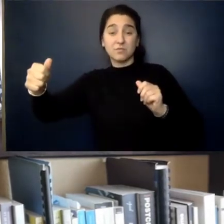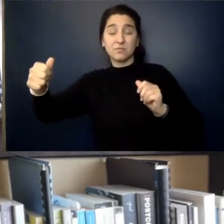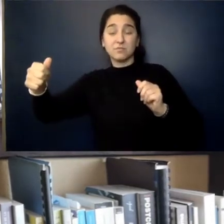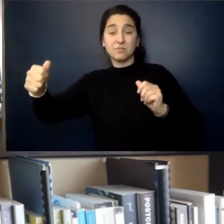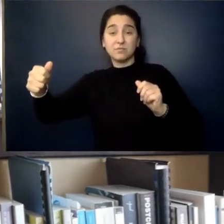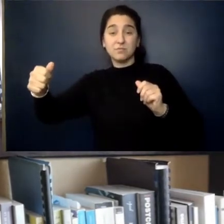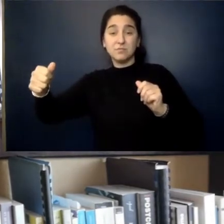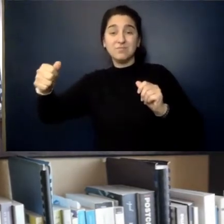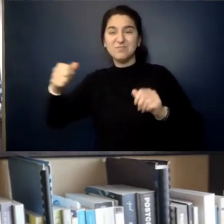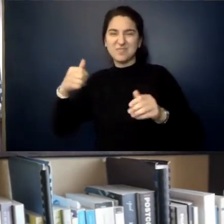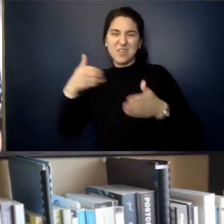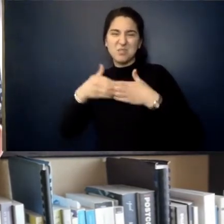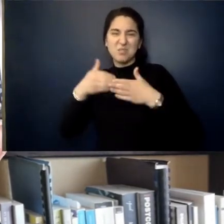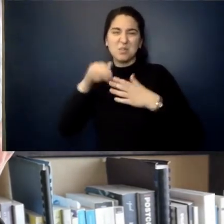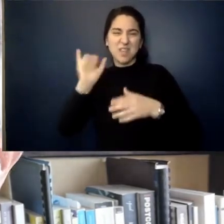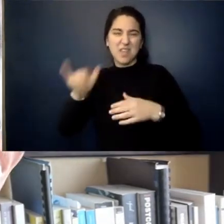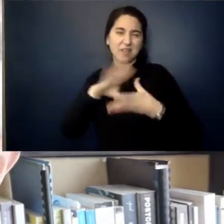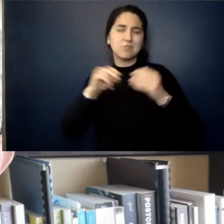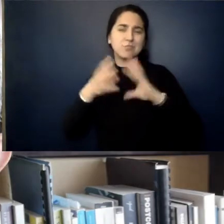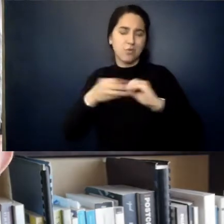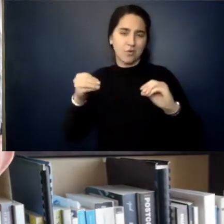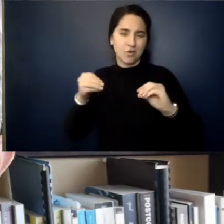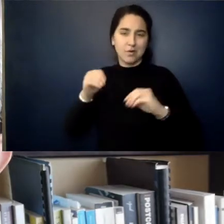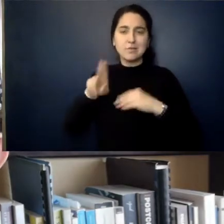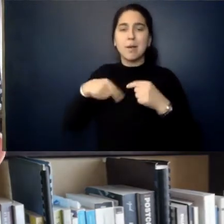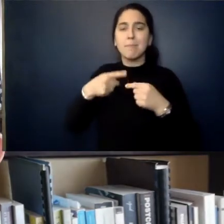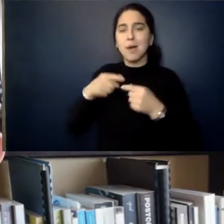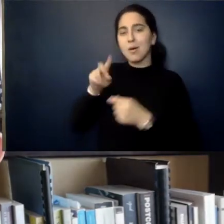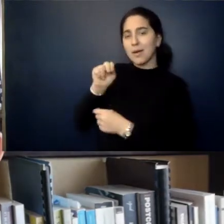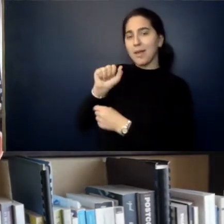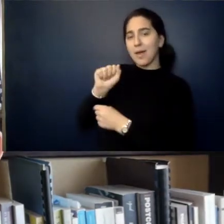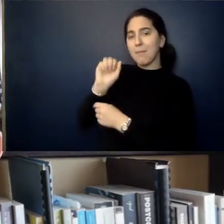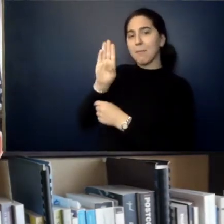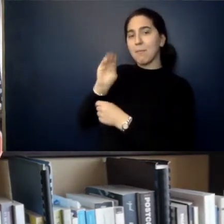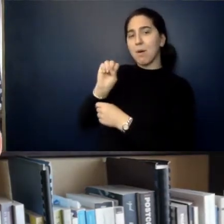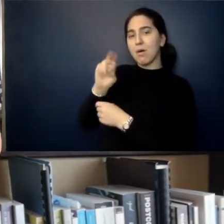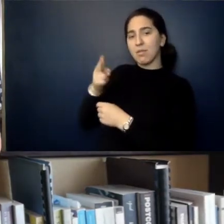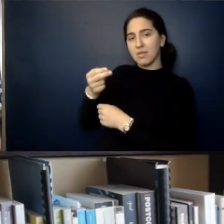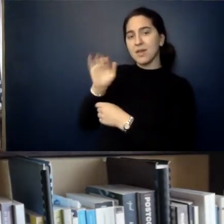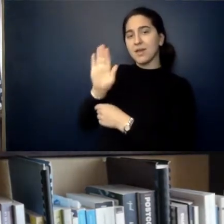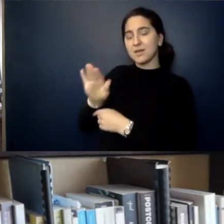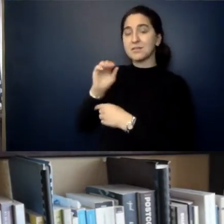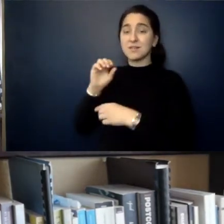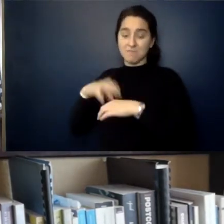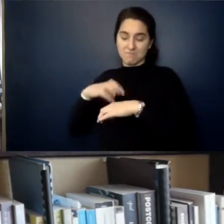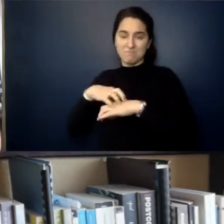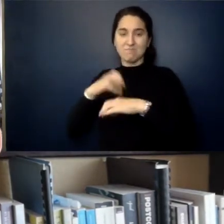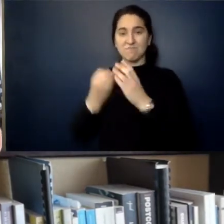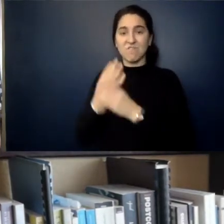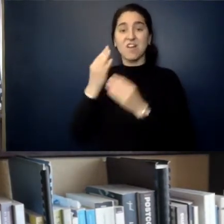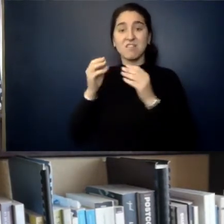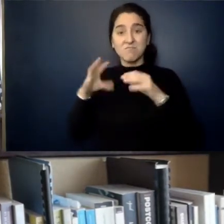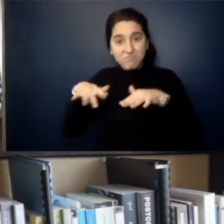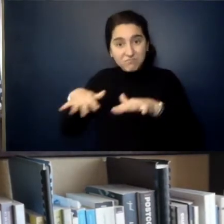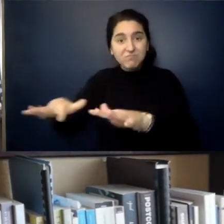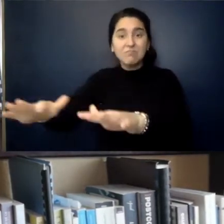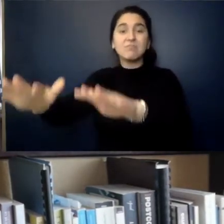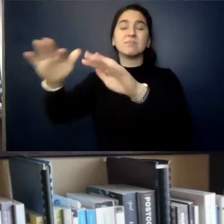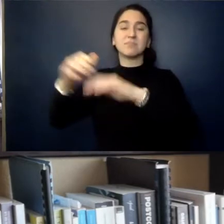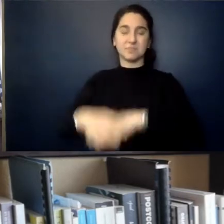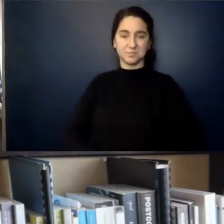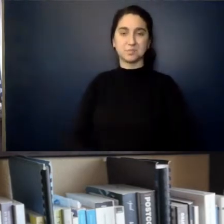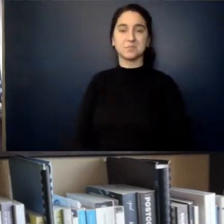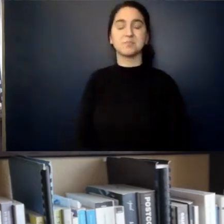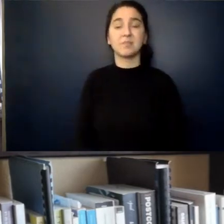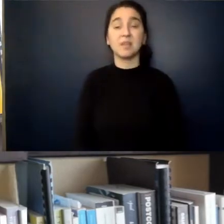southern kingdom, was forced to move its capital city from Jerusalem to